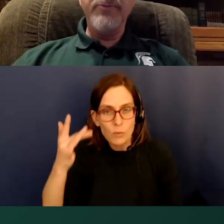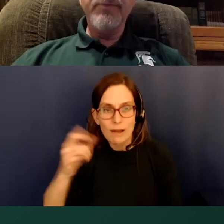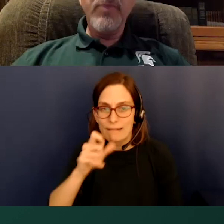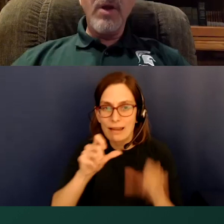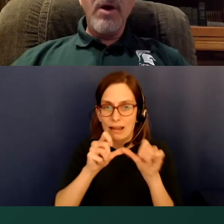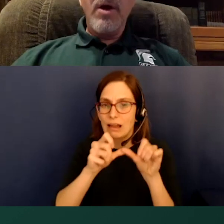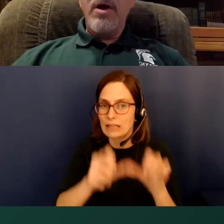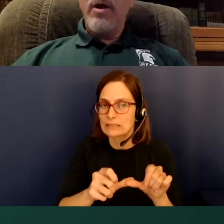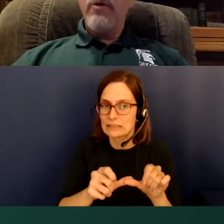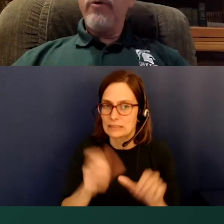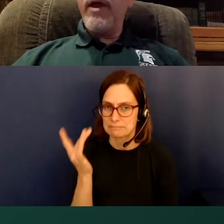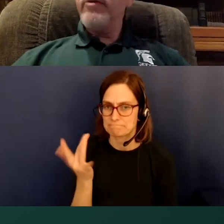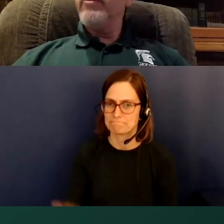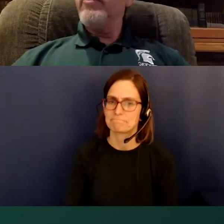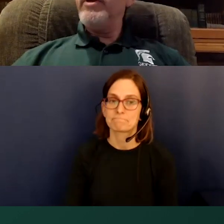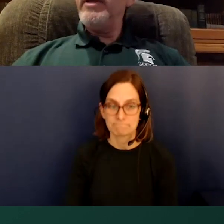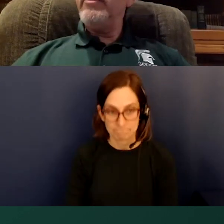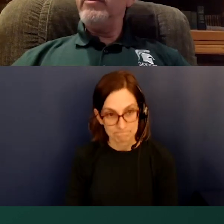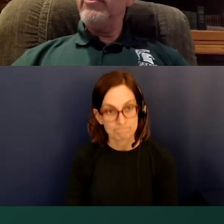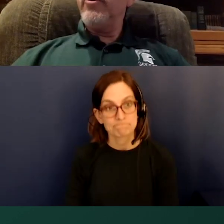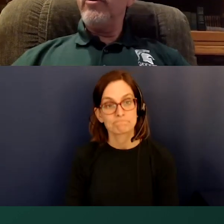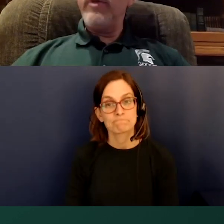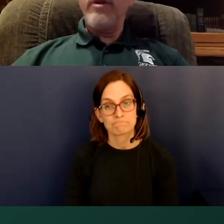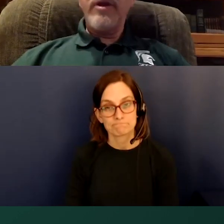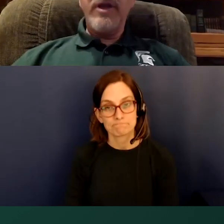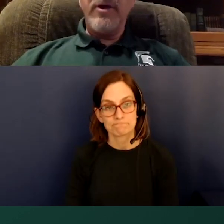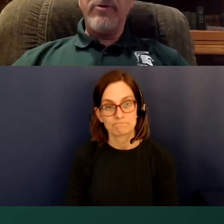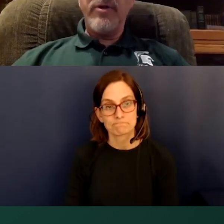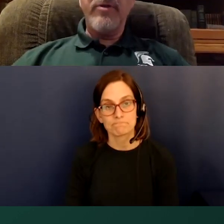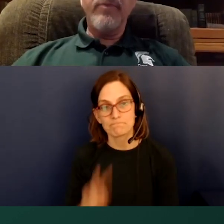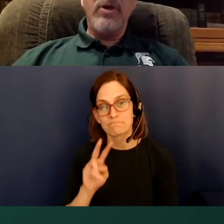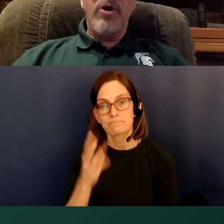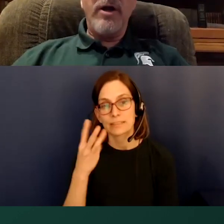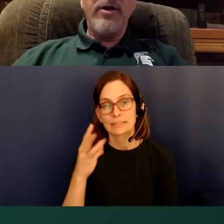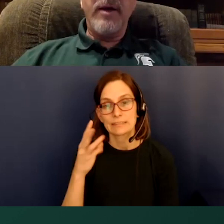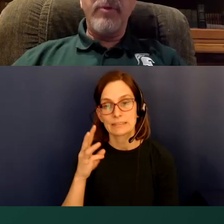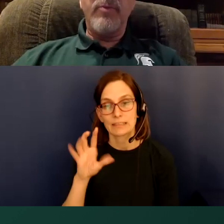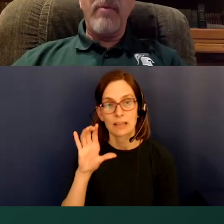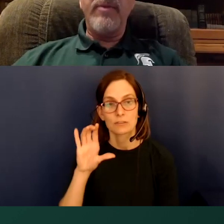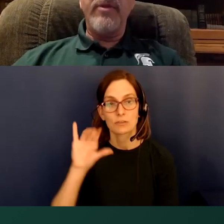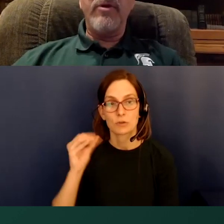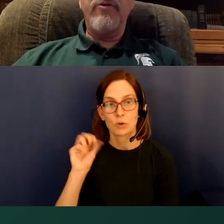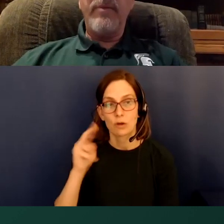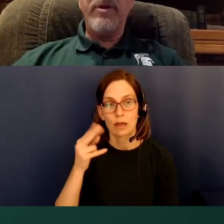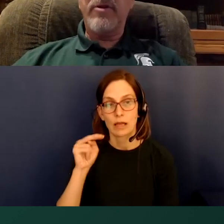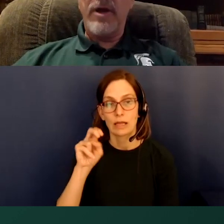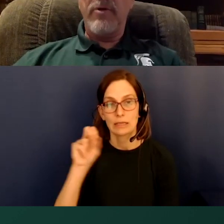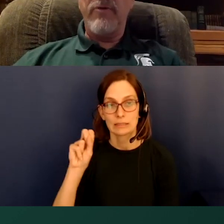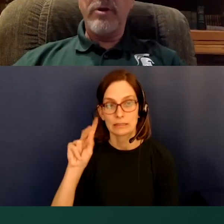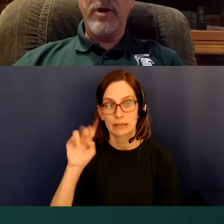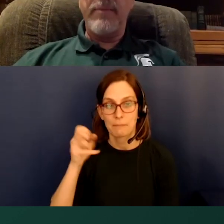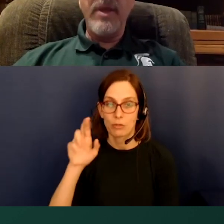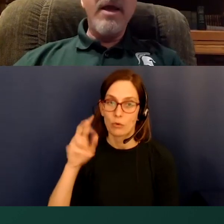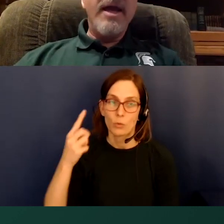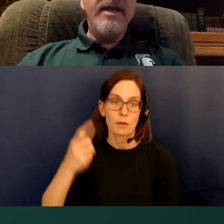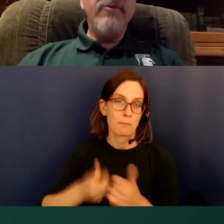two? For that, we need to turn to the 1600s. Johannes Kepler, probably the most famous astronomer of